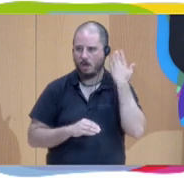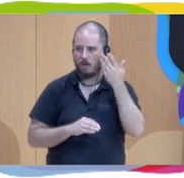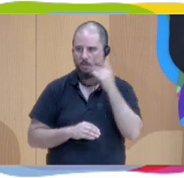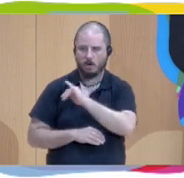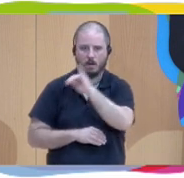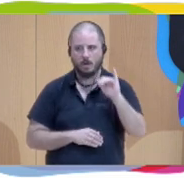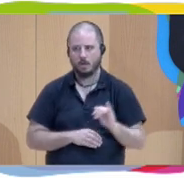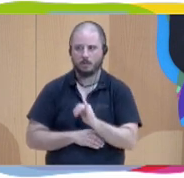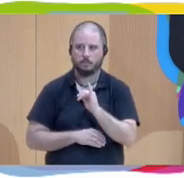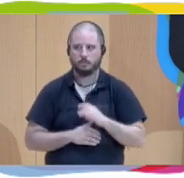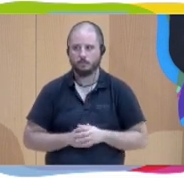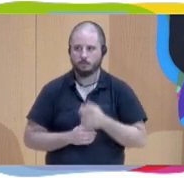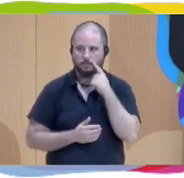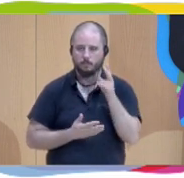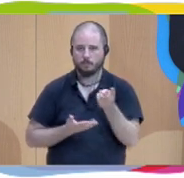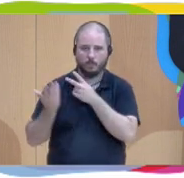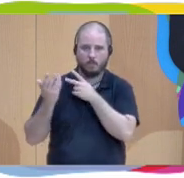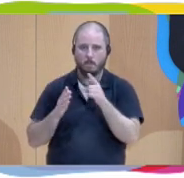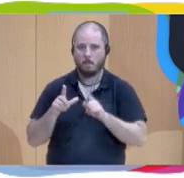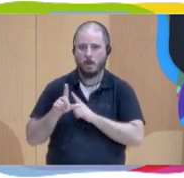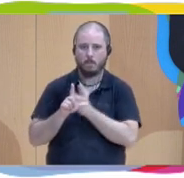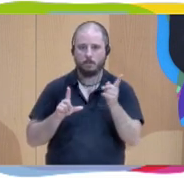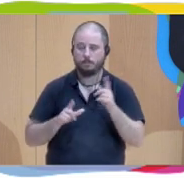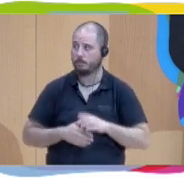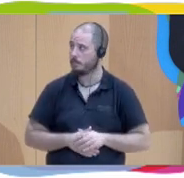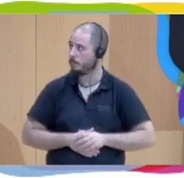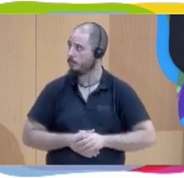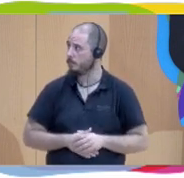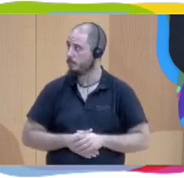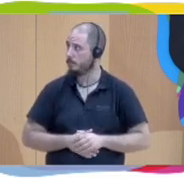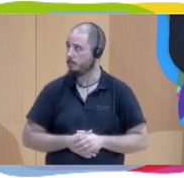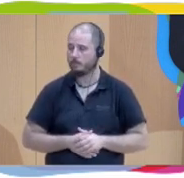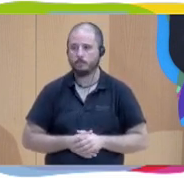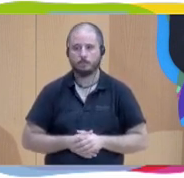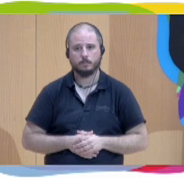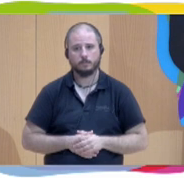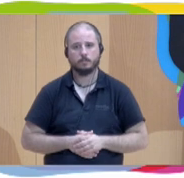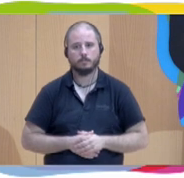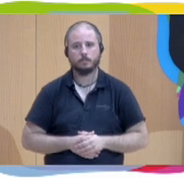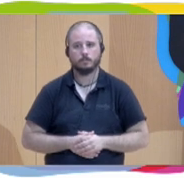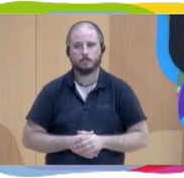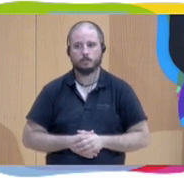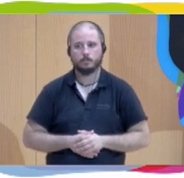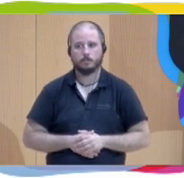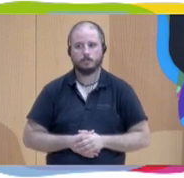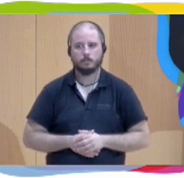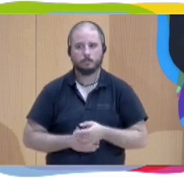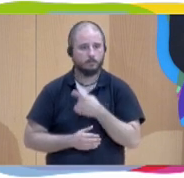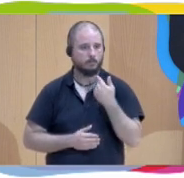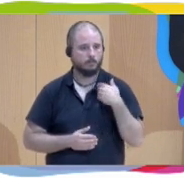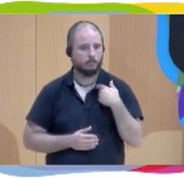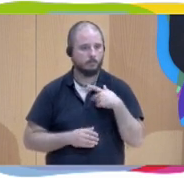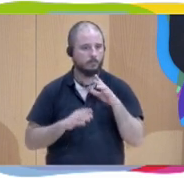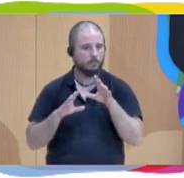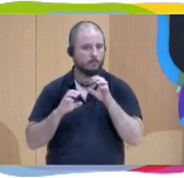And they all have gained knowledge, skills and expertise in this dialogical approach.